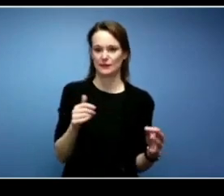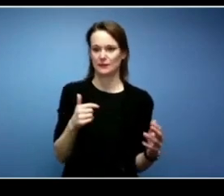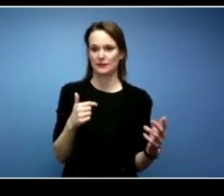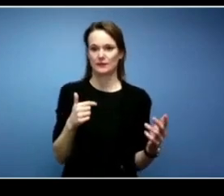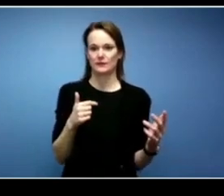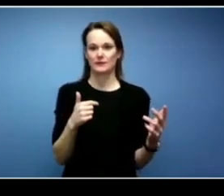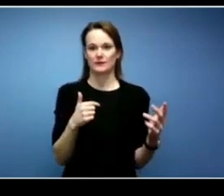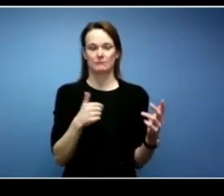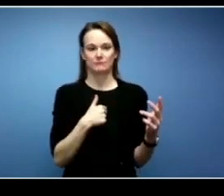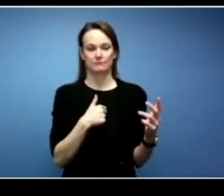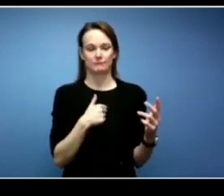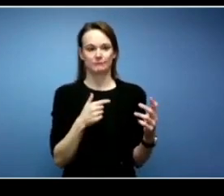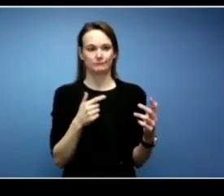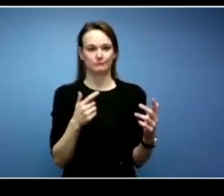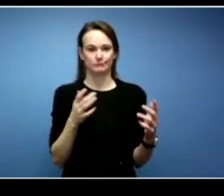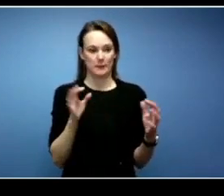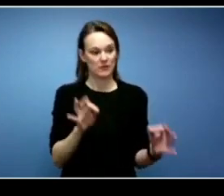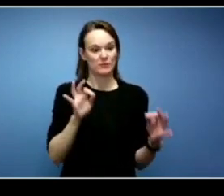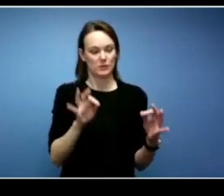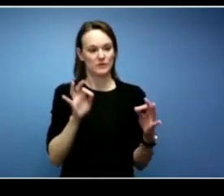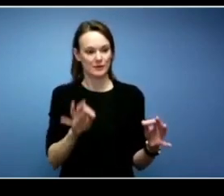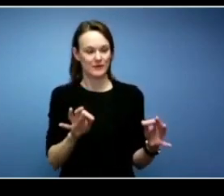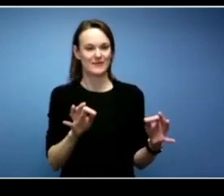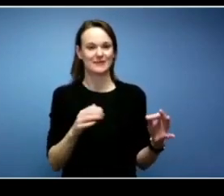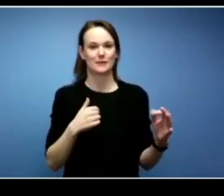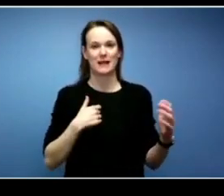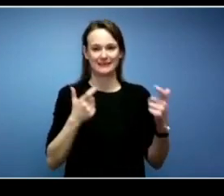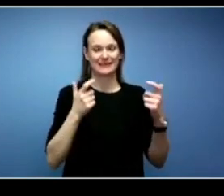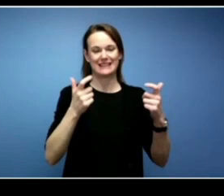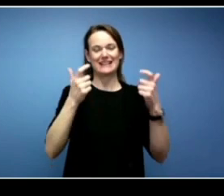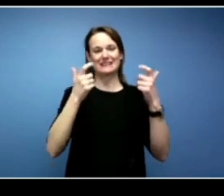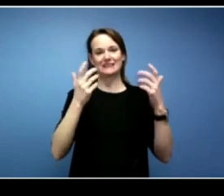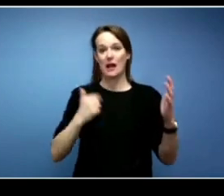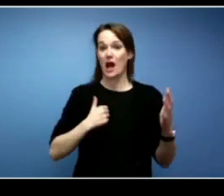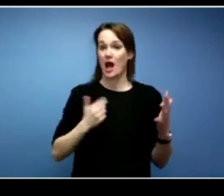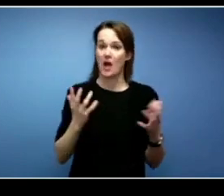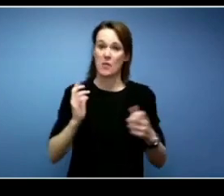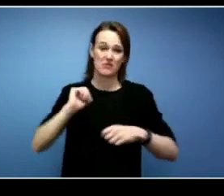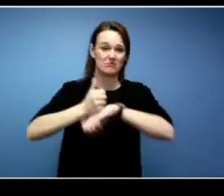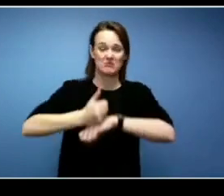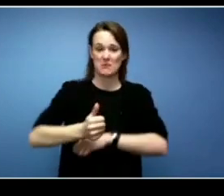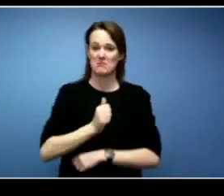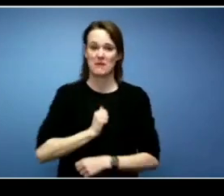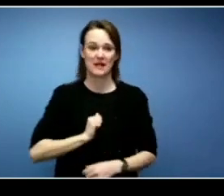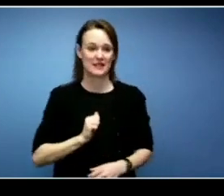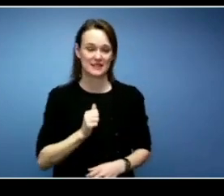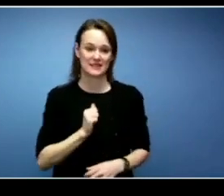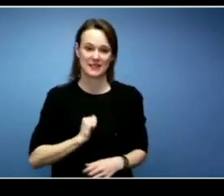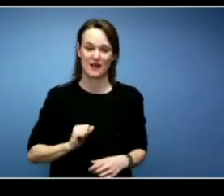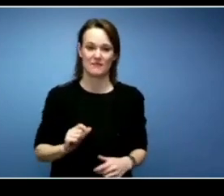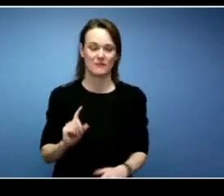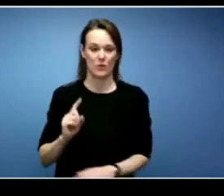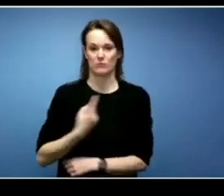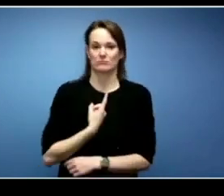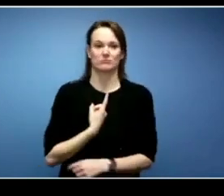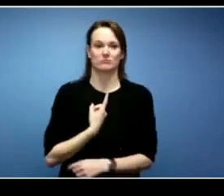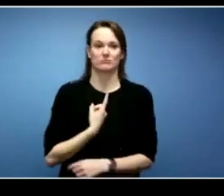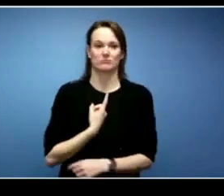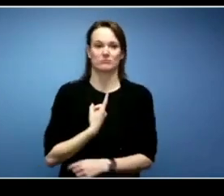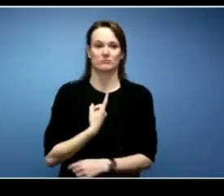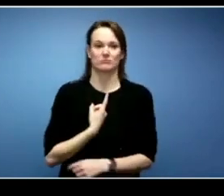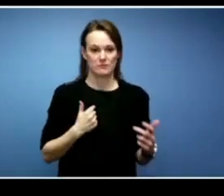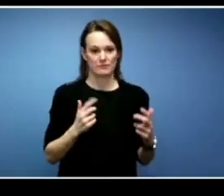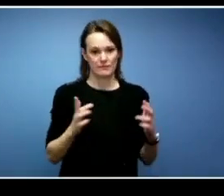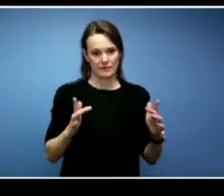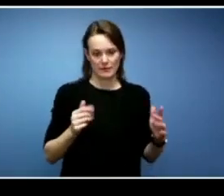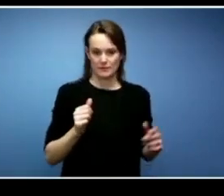I wanted to do this podcast thing all on my own. I wanted to know how